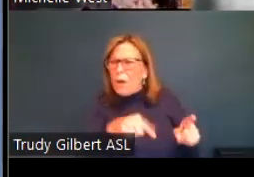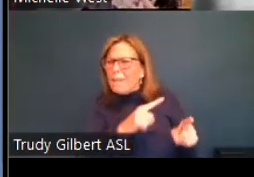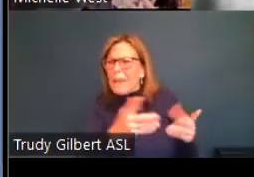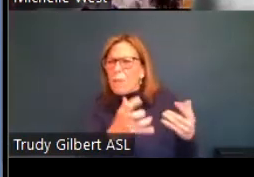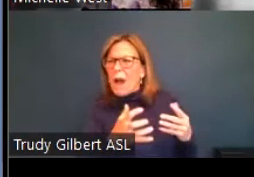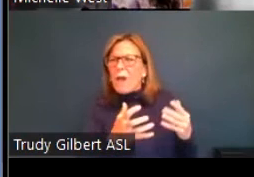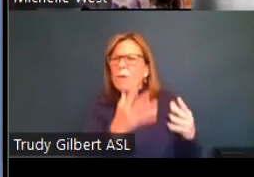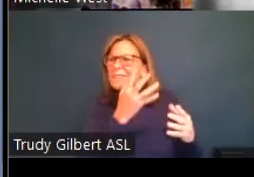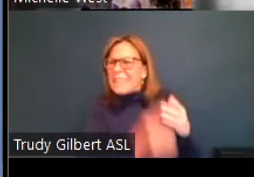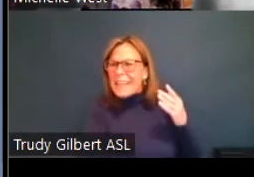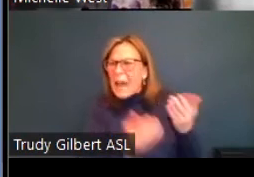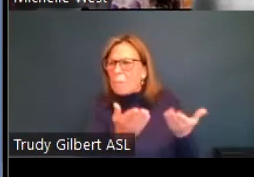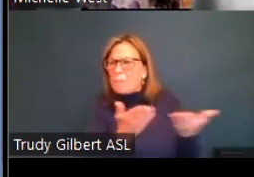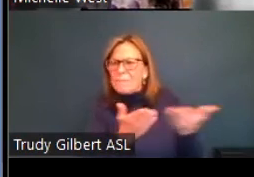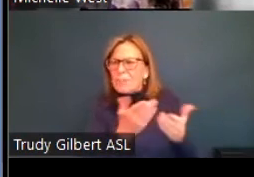feeling?